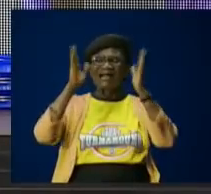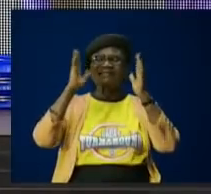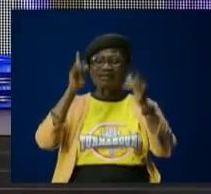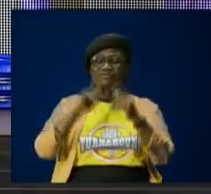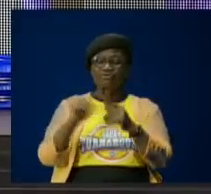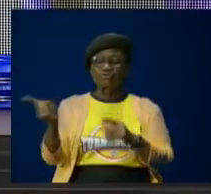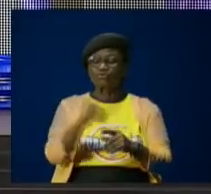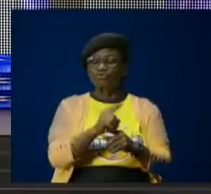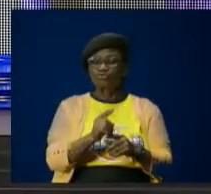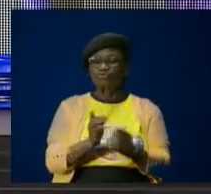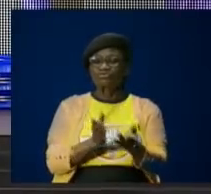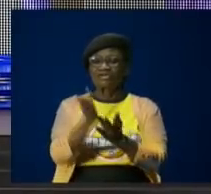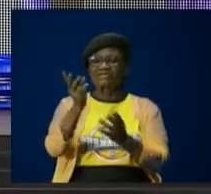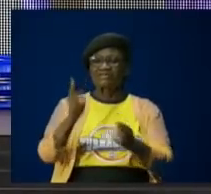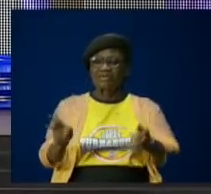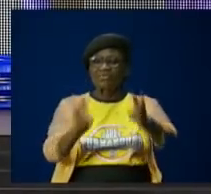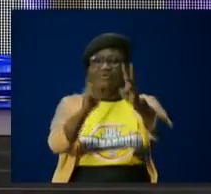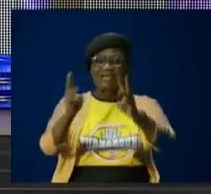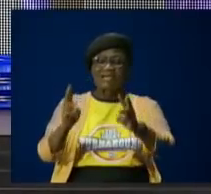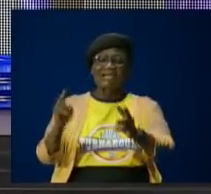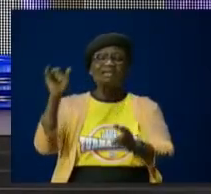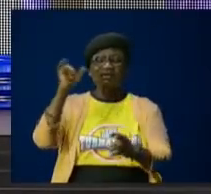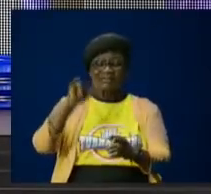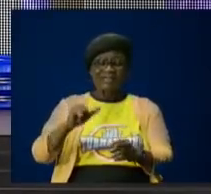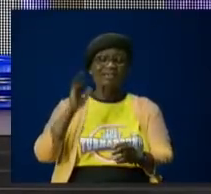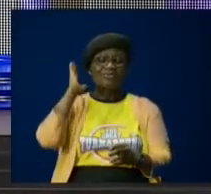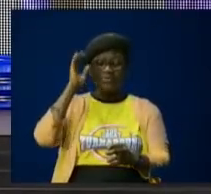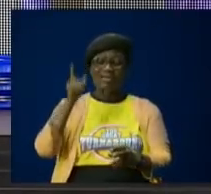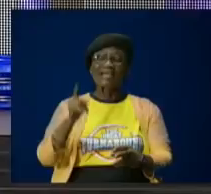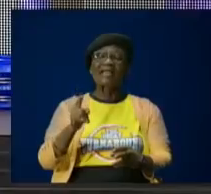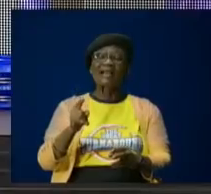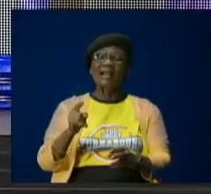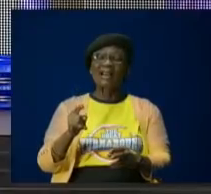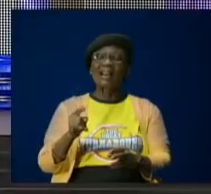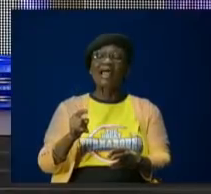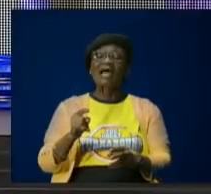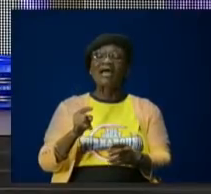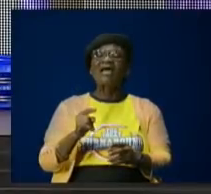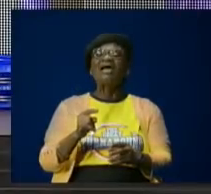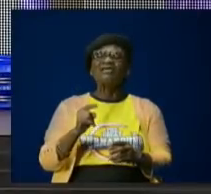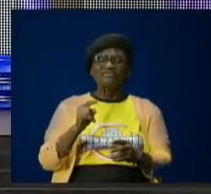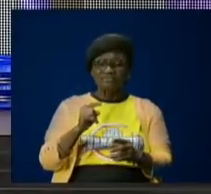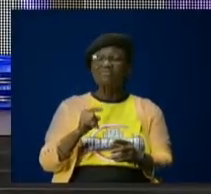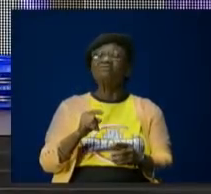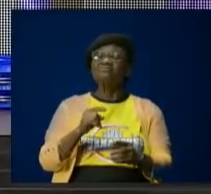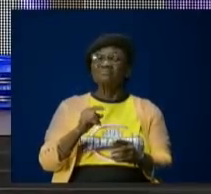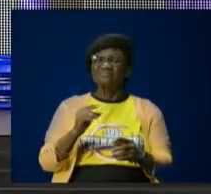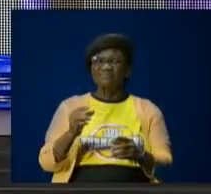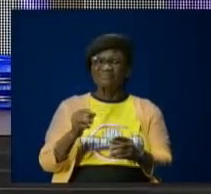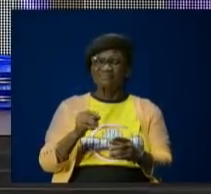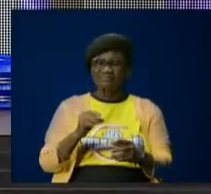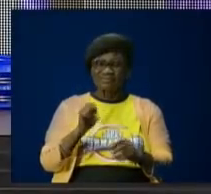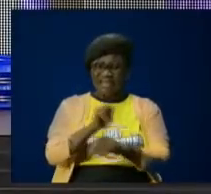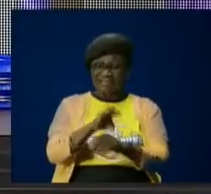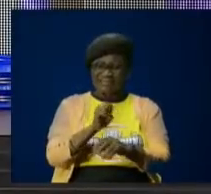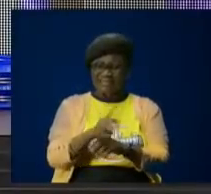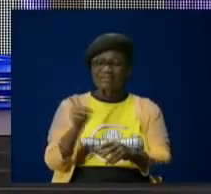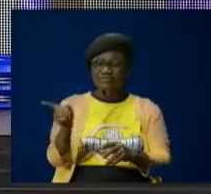address, and your prayer request, and they will forward it to me. And I promise you, I will be praying for